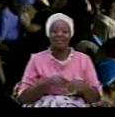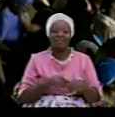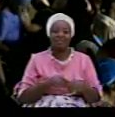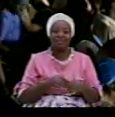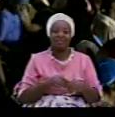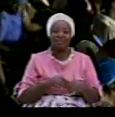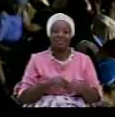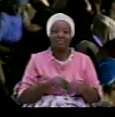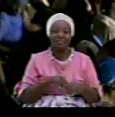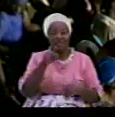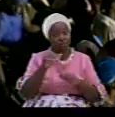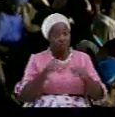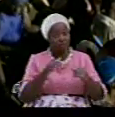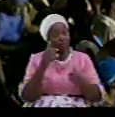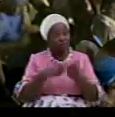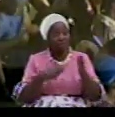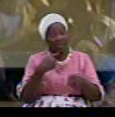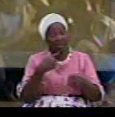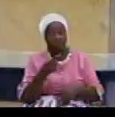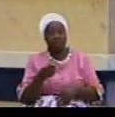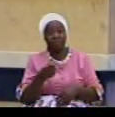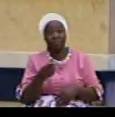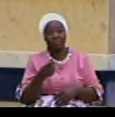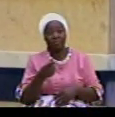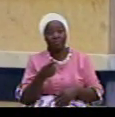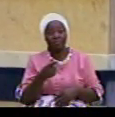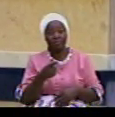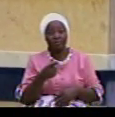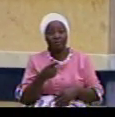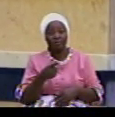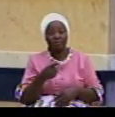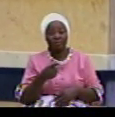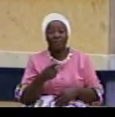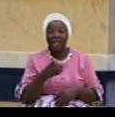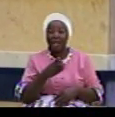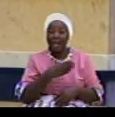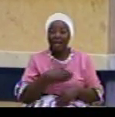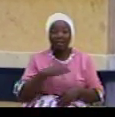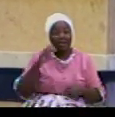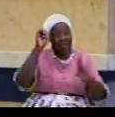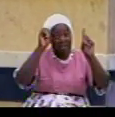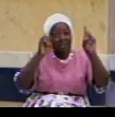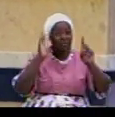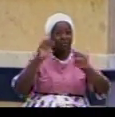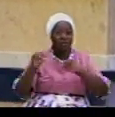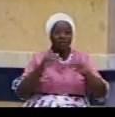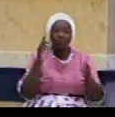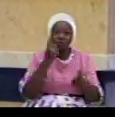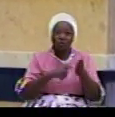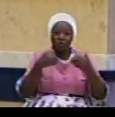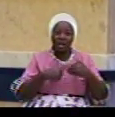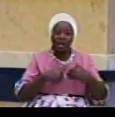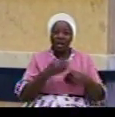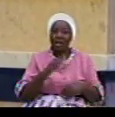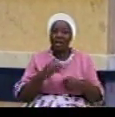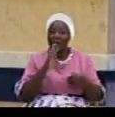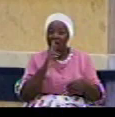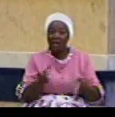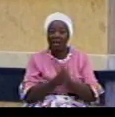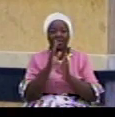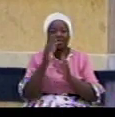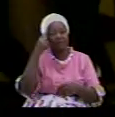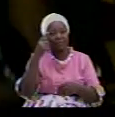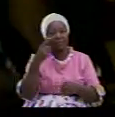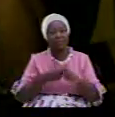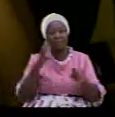You do what is said, and he will do what you are saying. Are you